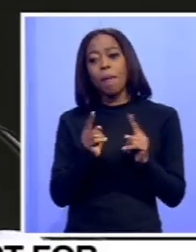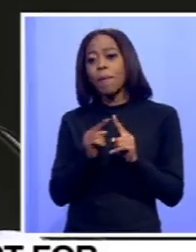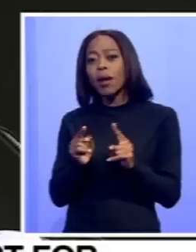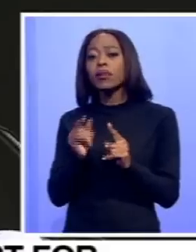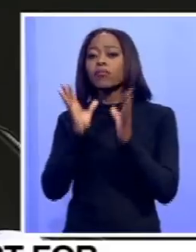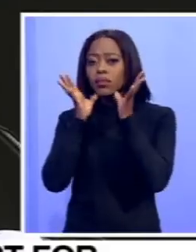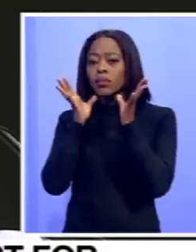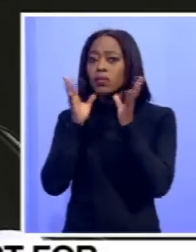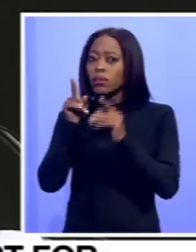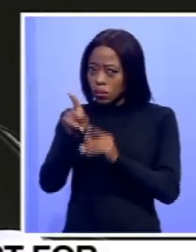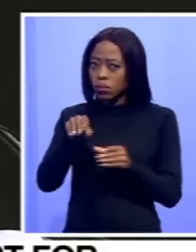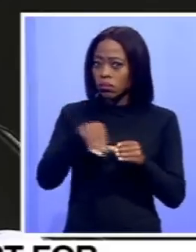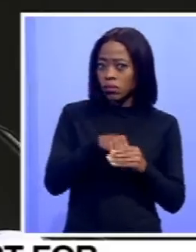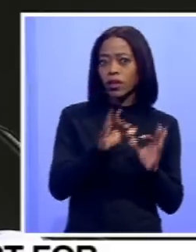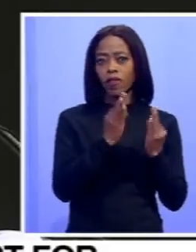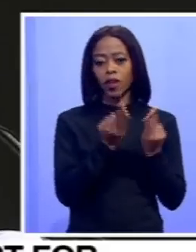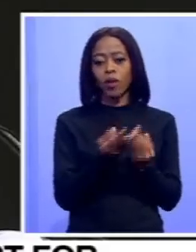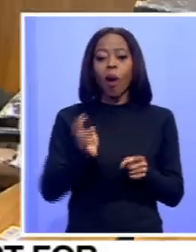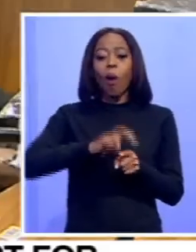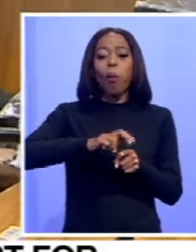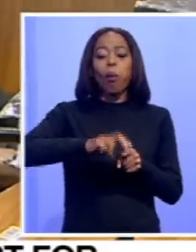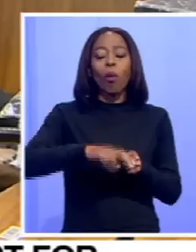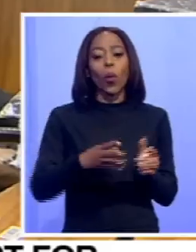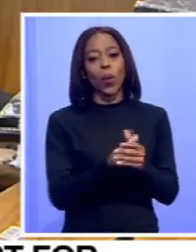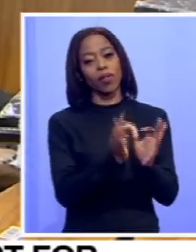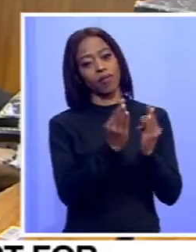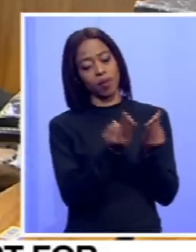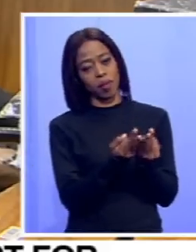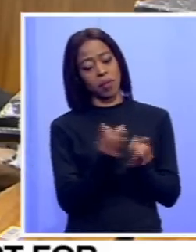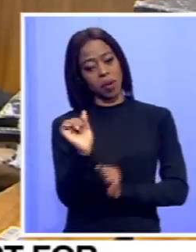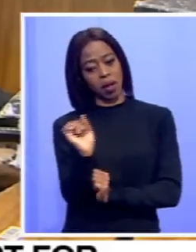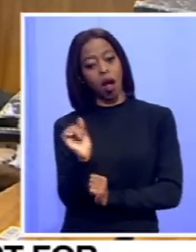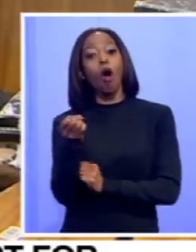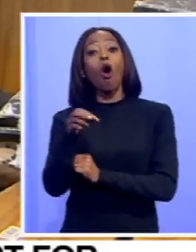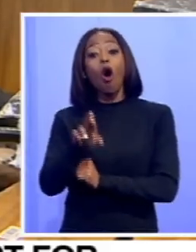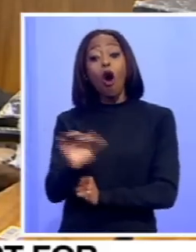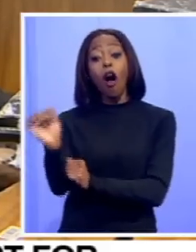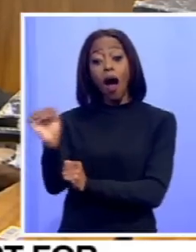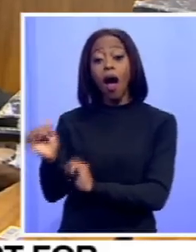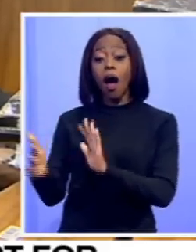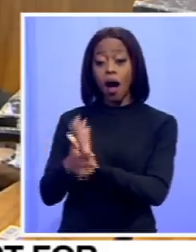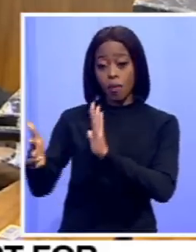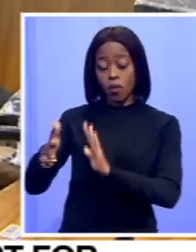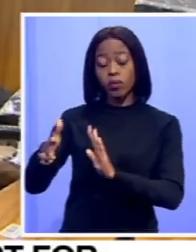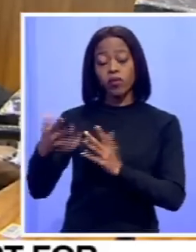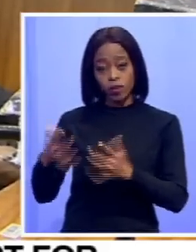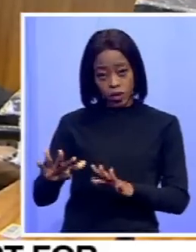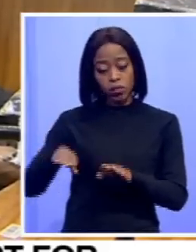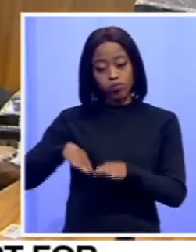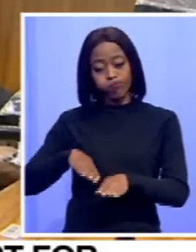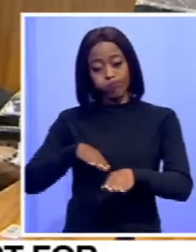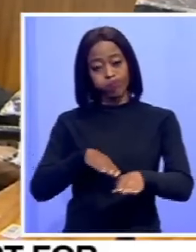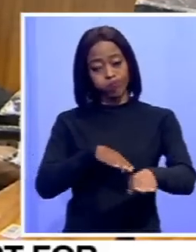of the family, he would have driven with the family in the vehicle, in the car, or his vehicle would have made part of their convoy.